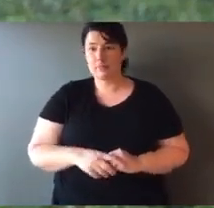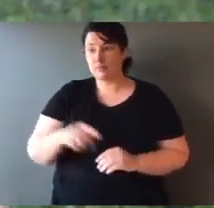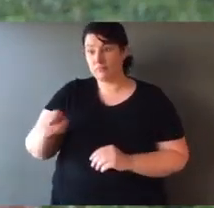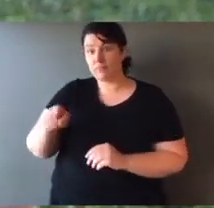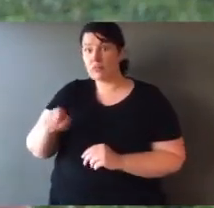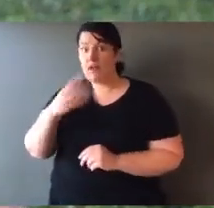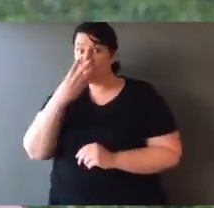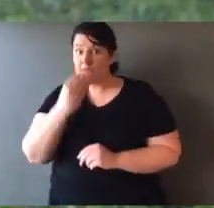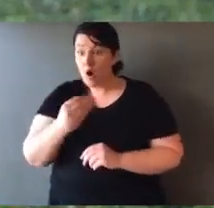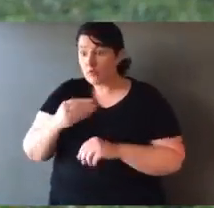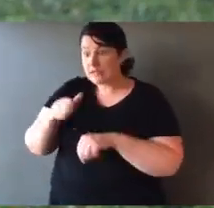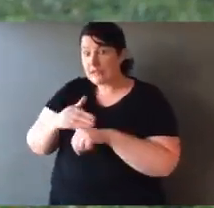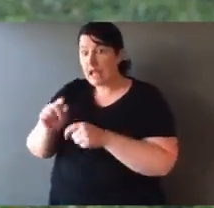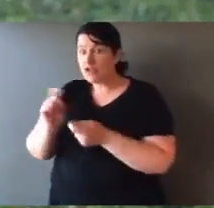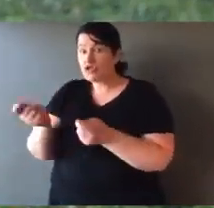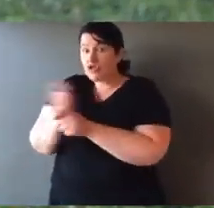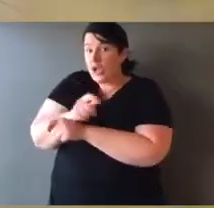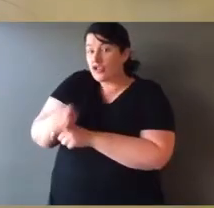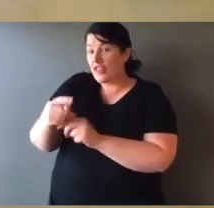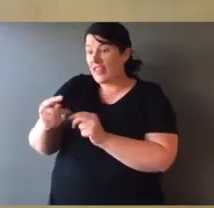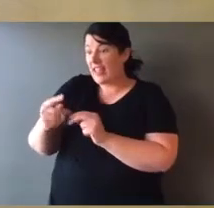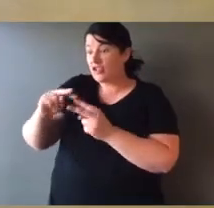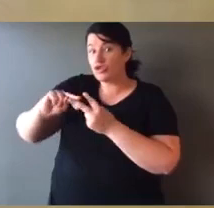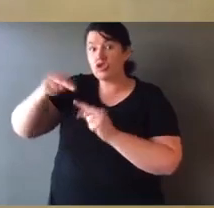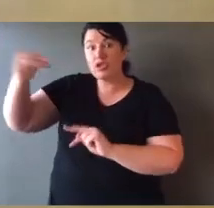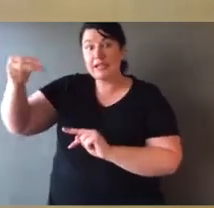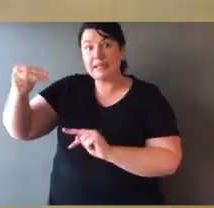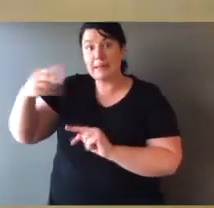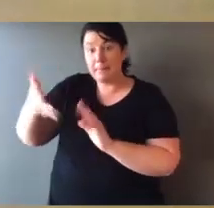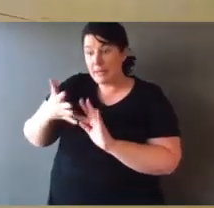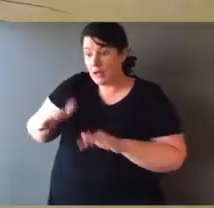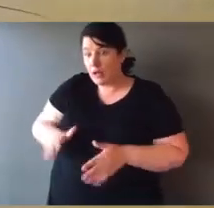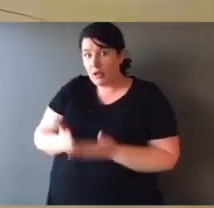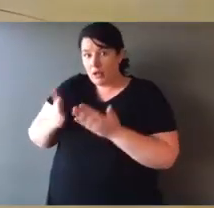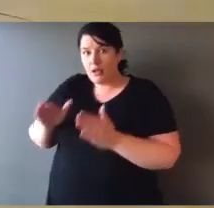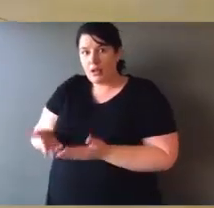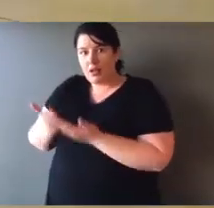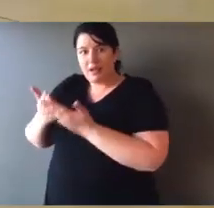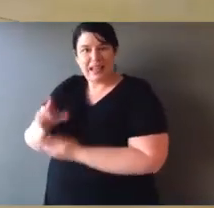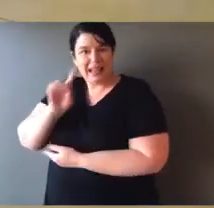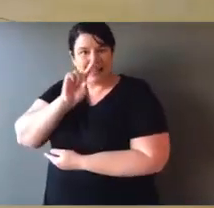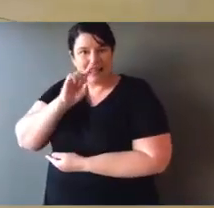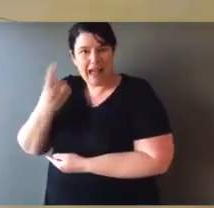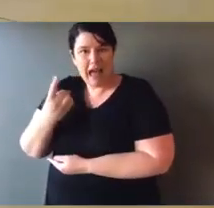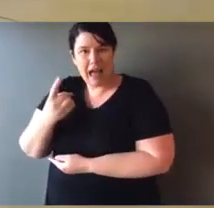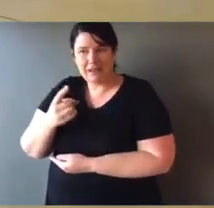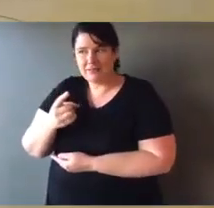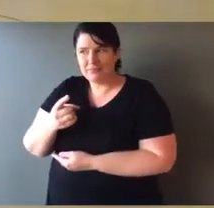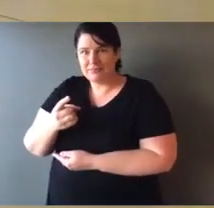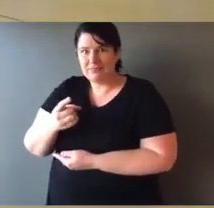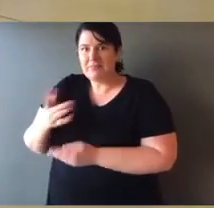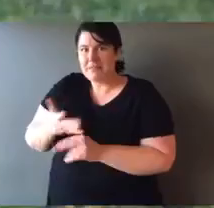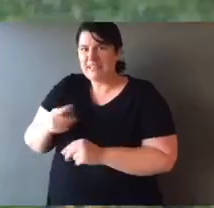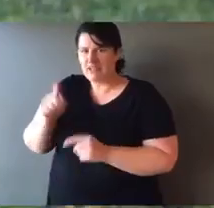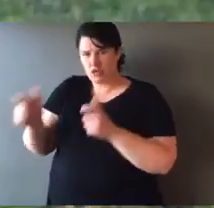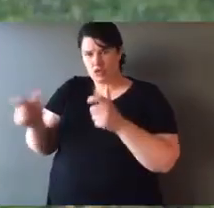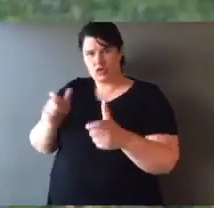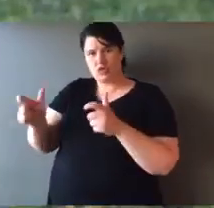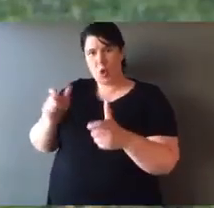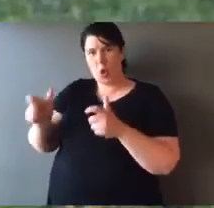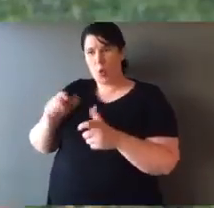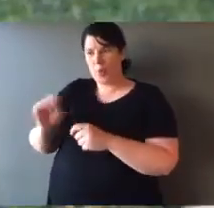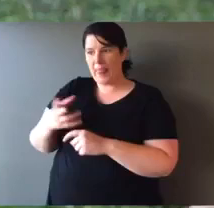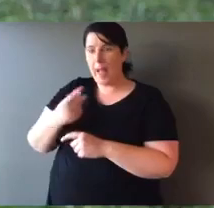essentially they can alter the genes of feral species and it can breed them out by that their offspring can't reproduce. So it's a